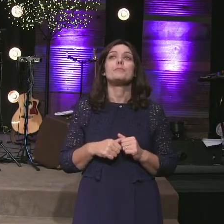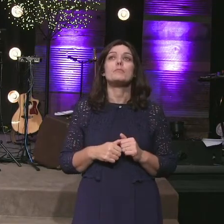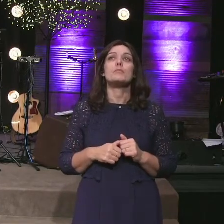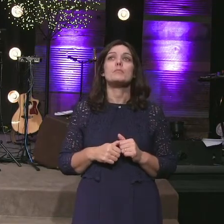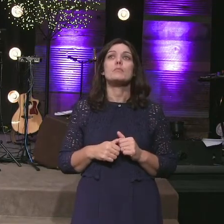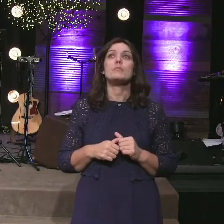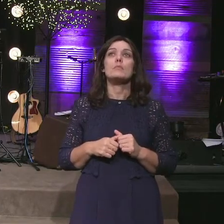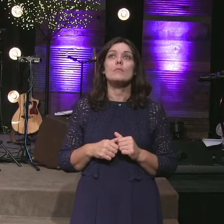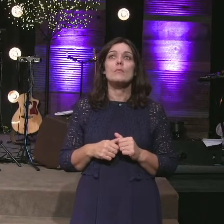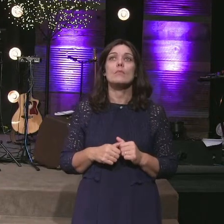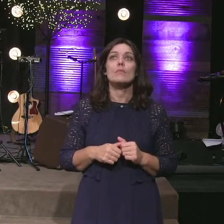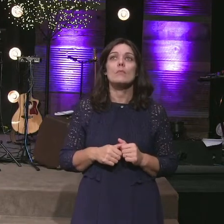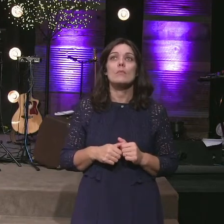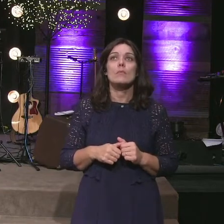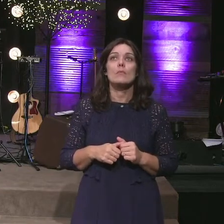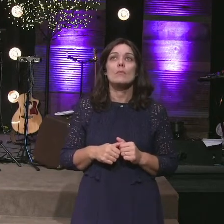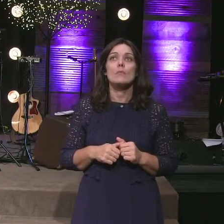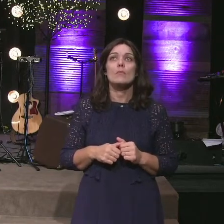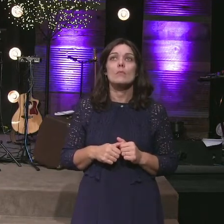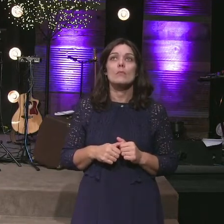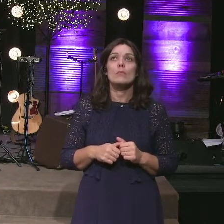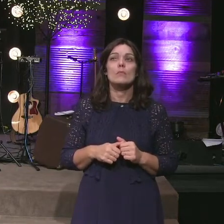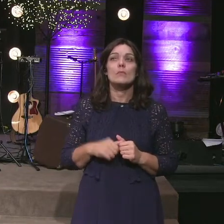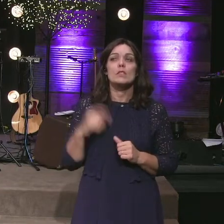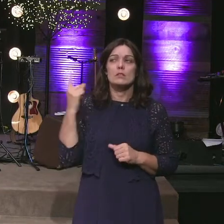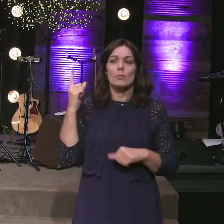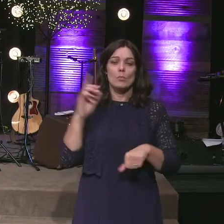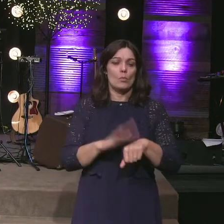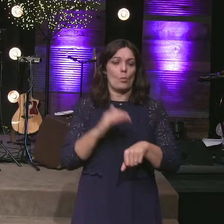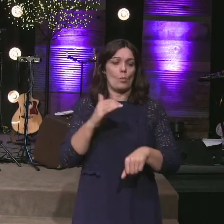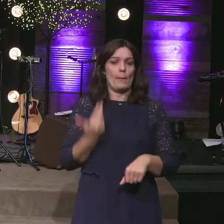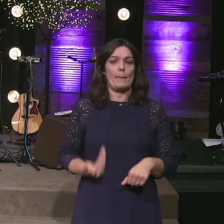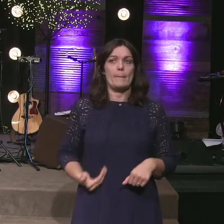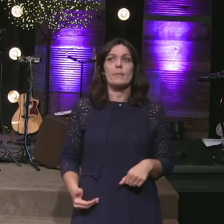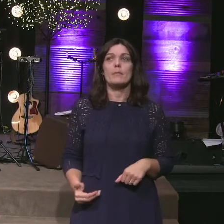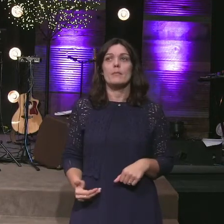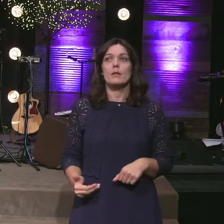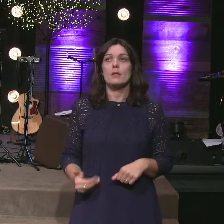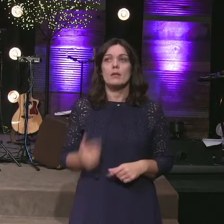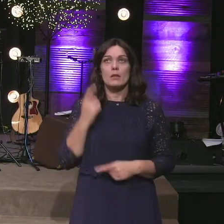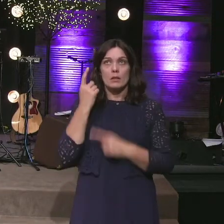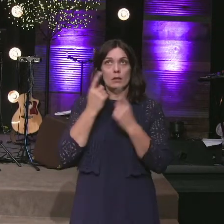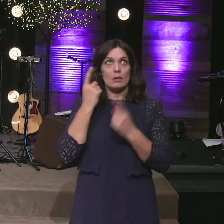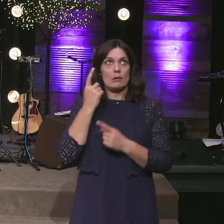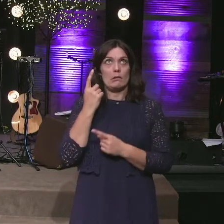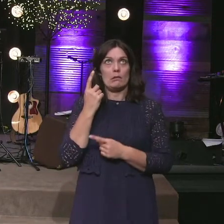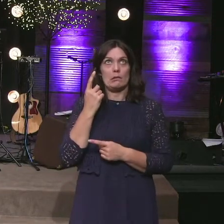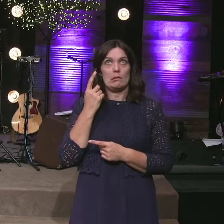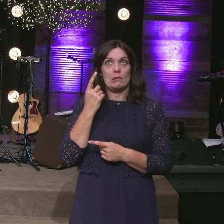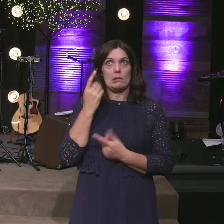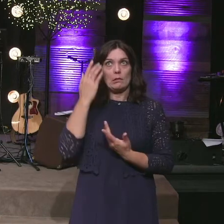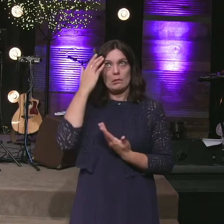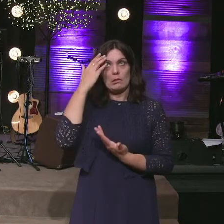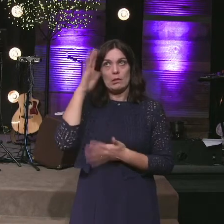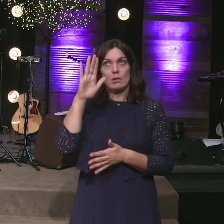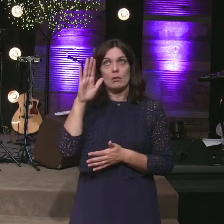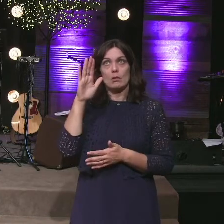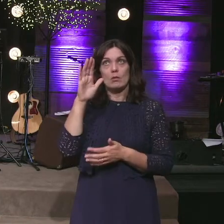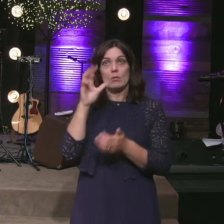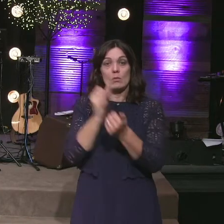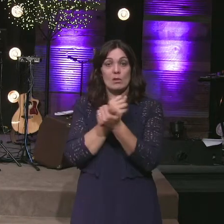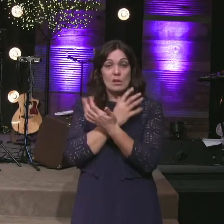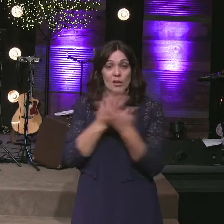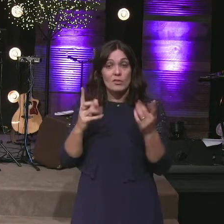I remember being called upon for something, thinking, I don't know everything, but I know